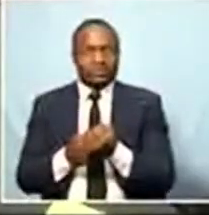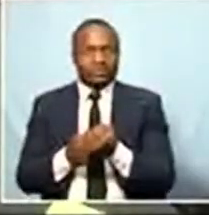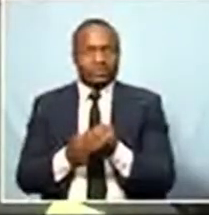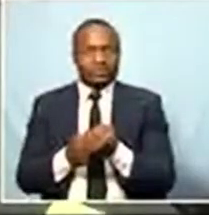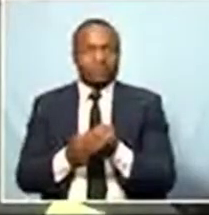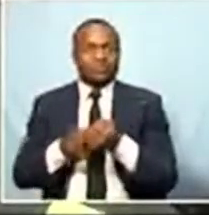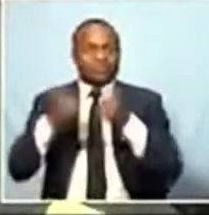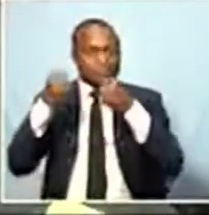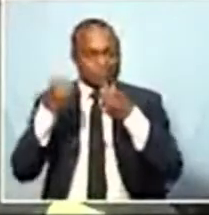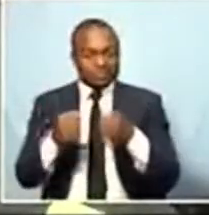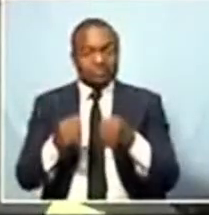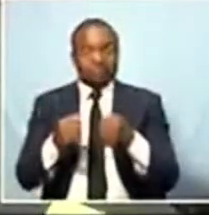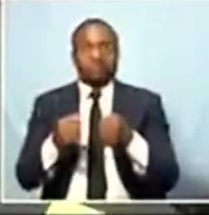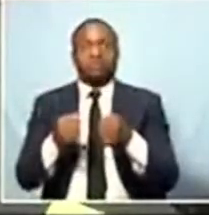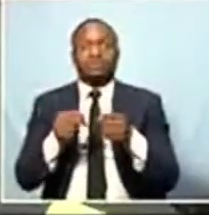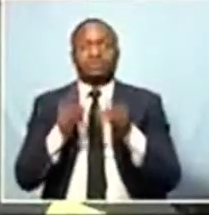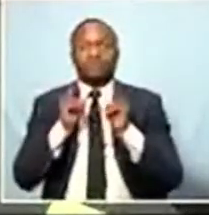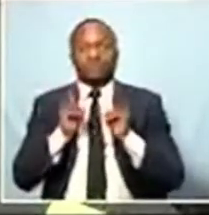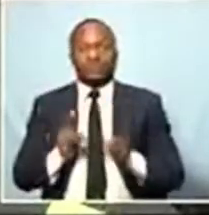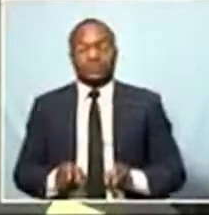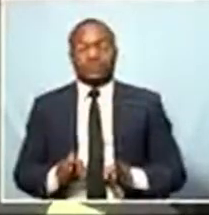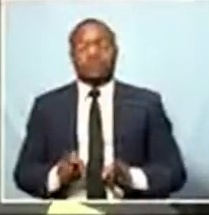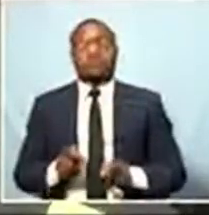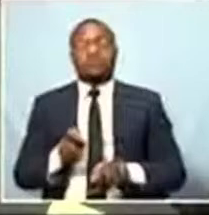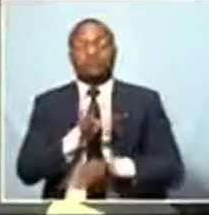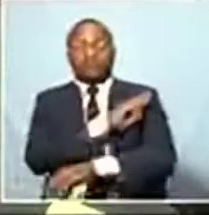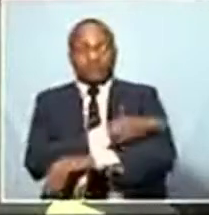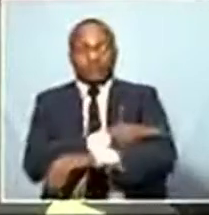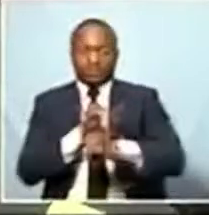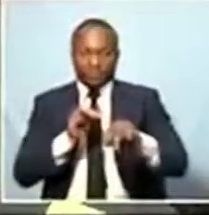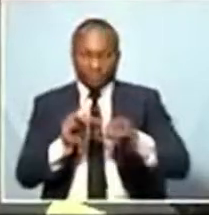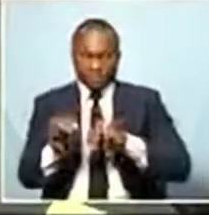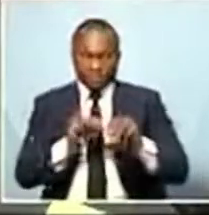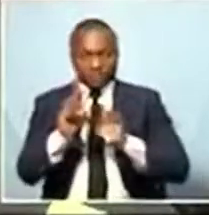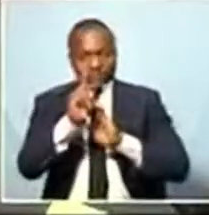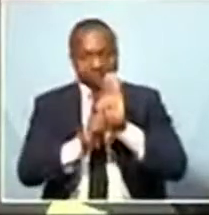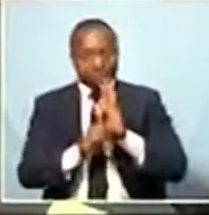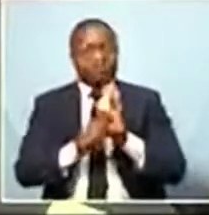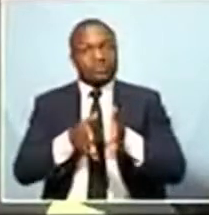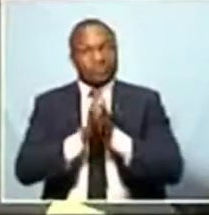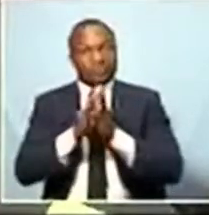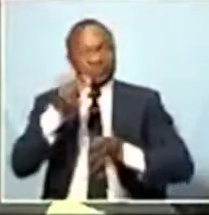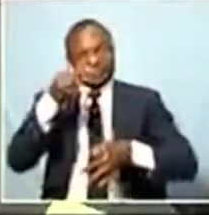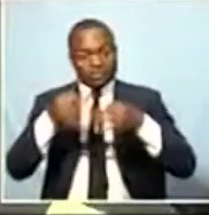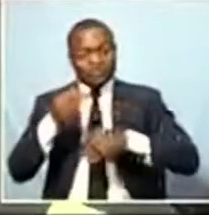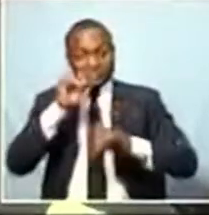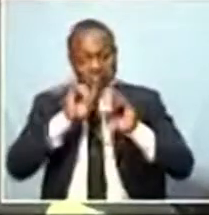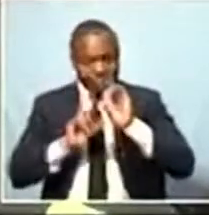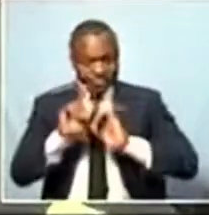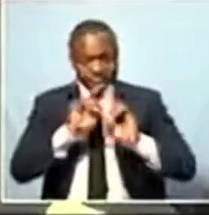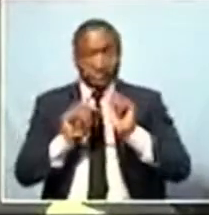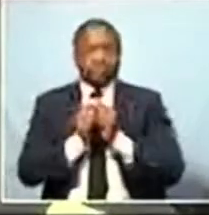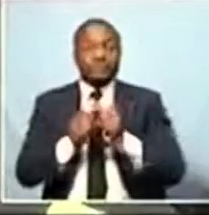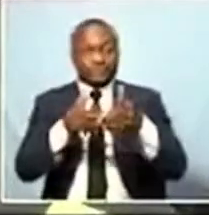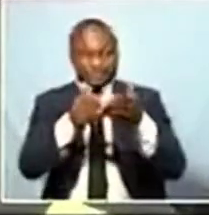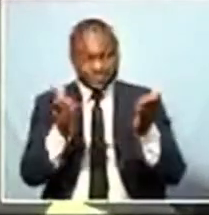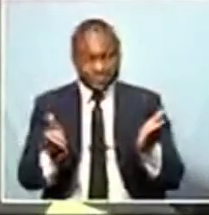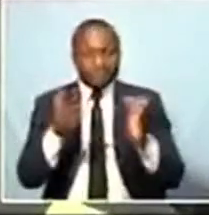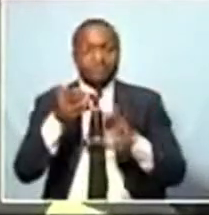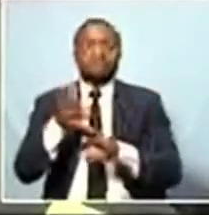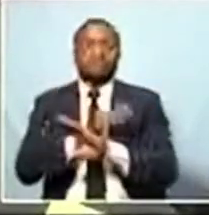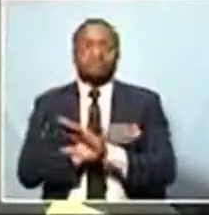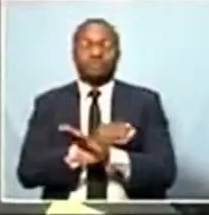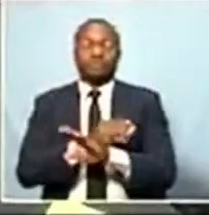the strengthening of human resource management policies. That's why I was asking if they had interacted with them before they came to